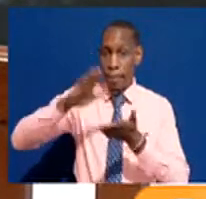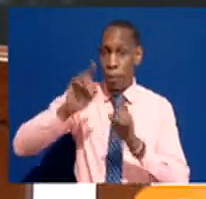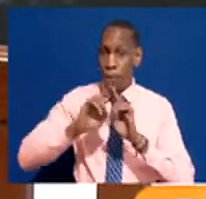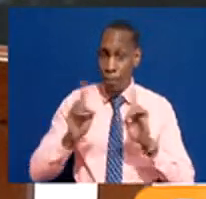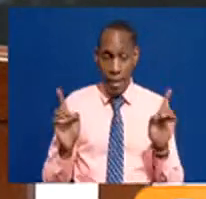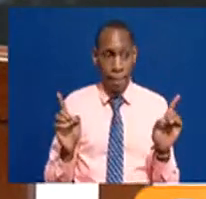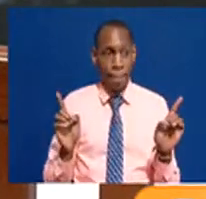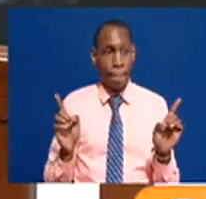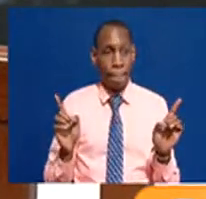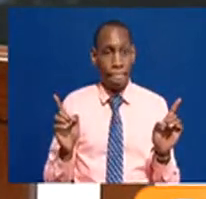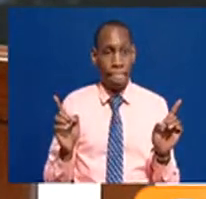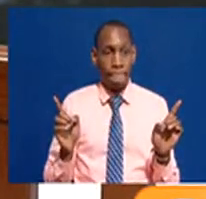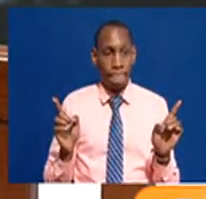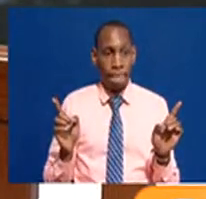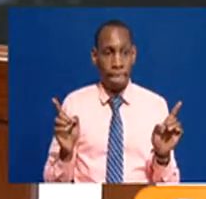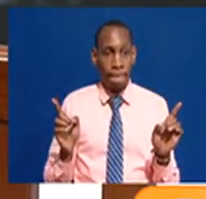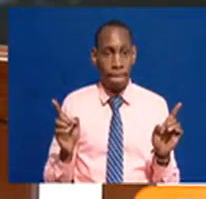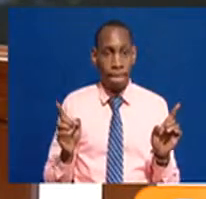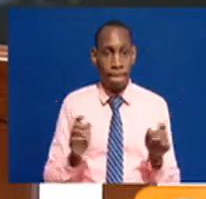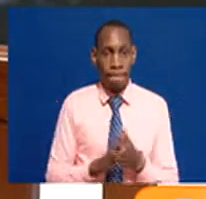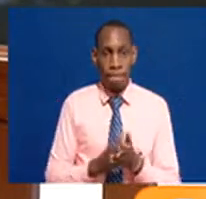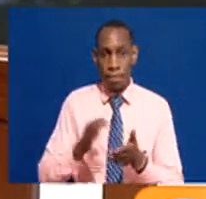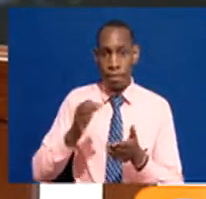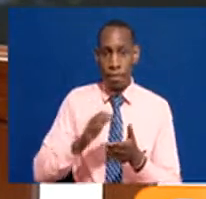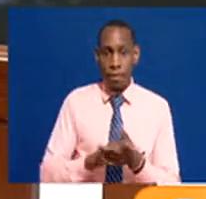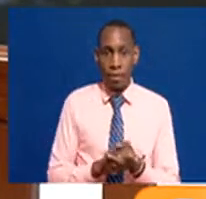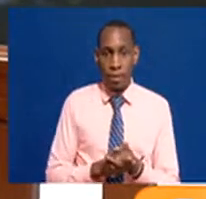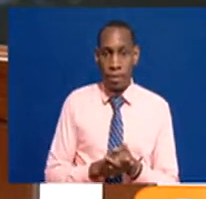But faith without works,